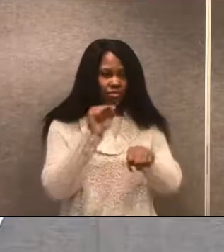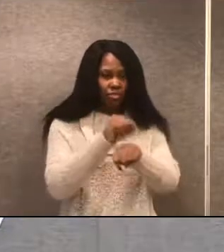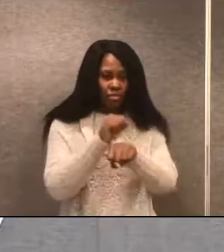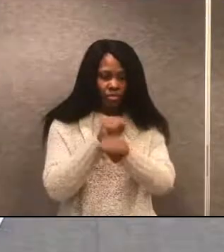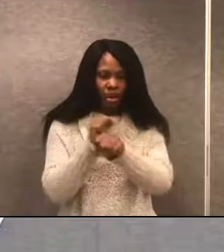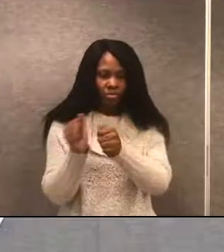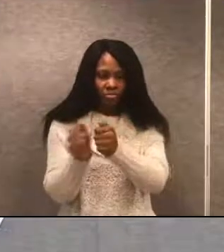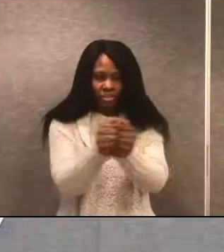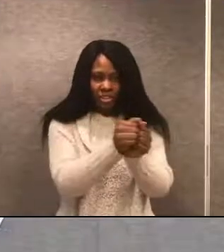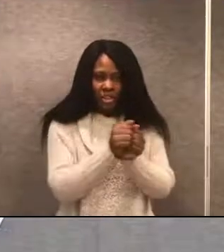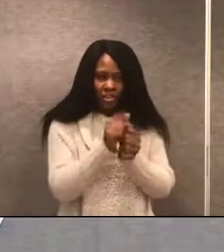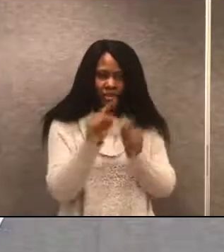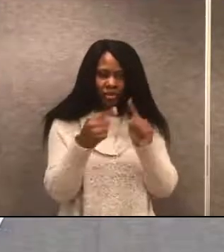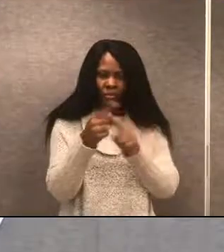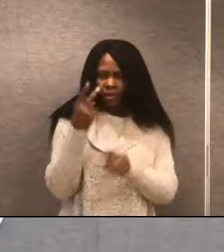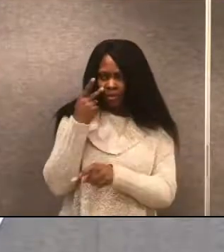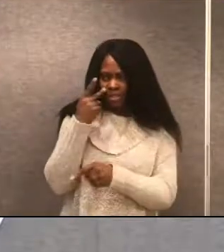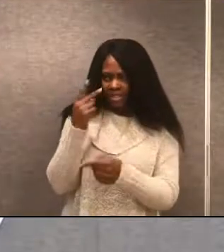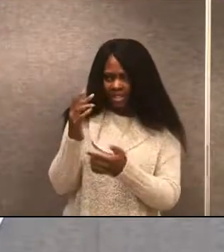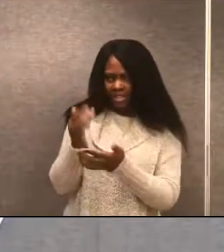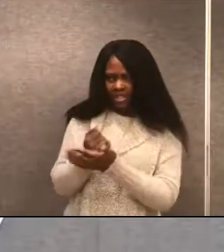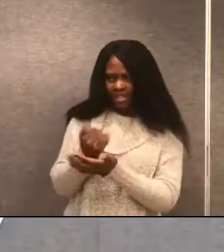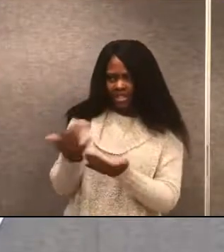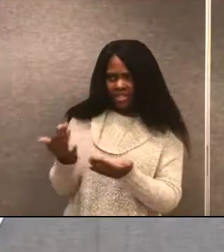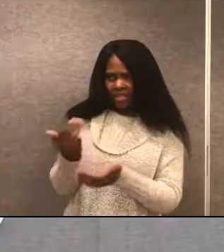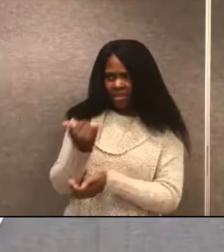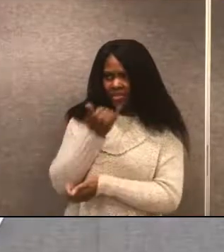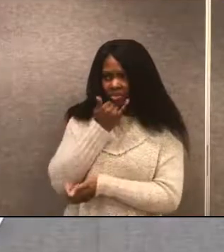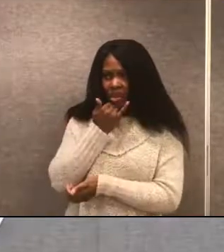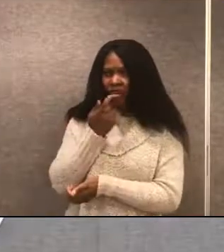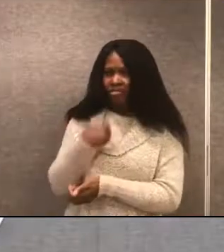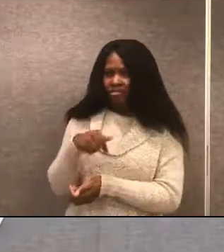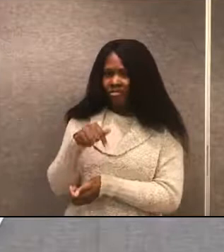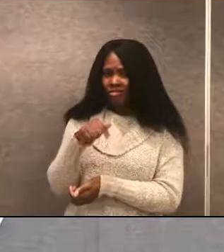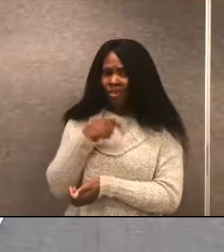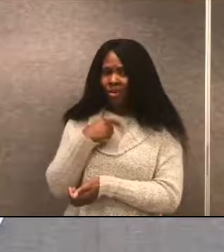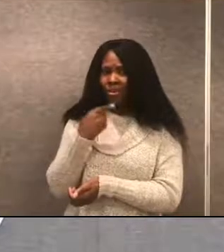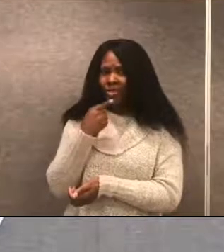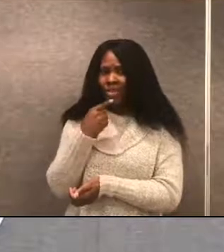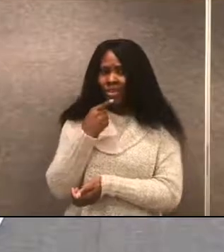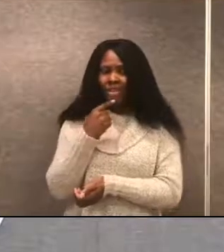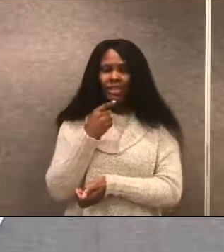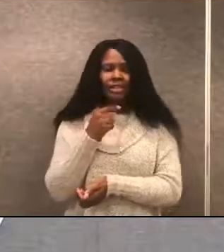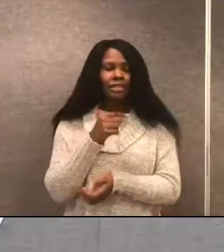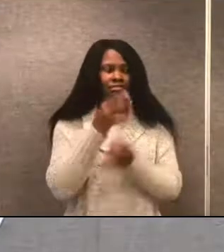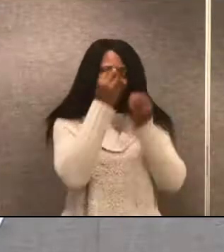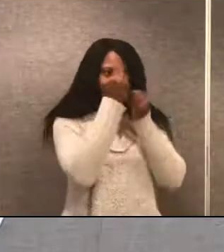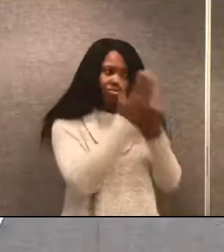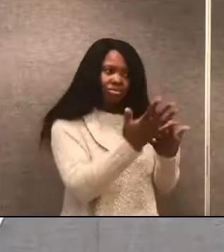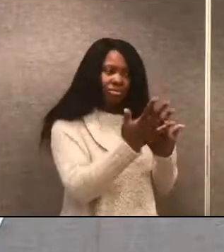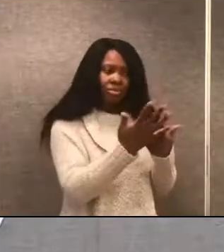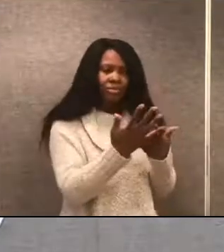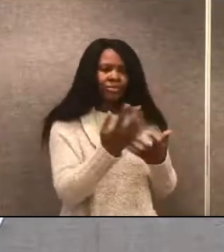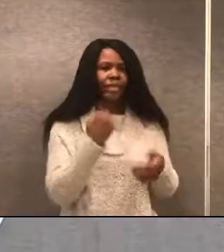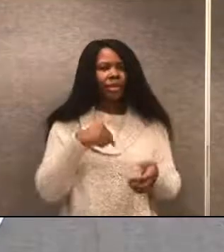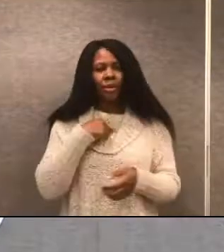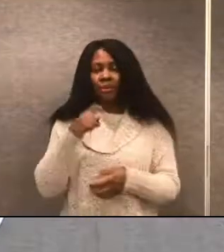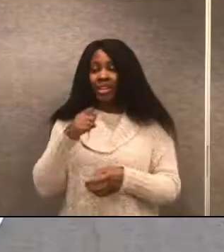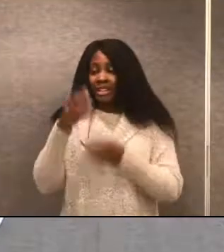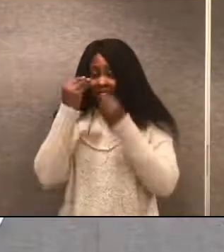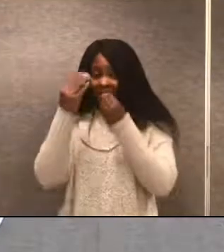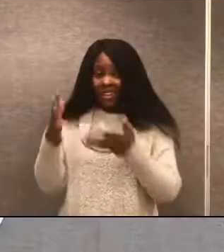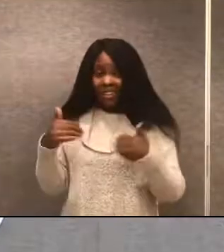to, when we see something, say something. All of us going to have to tell the young people who has been doing an excellent